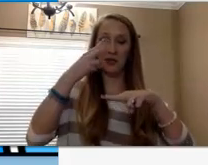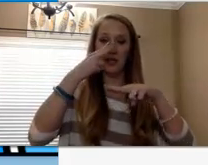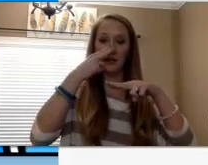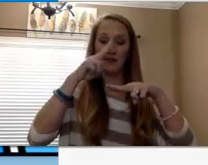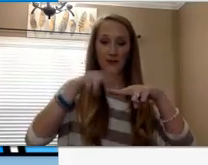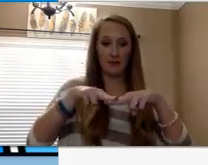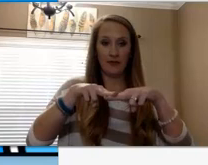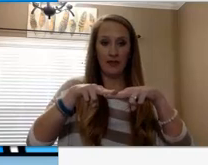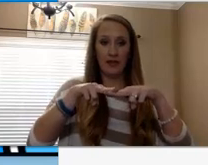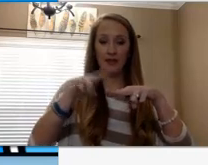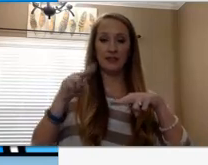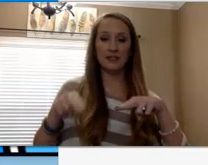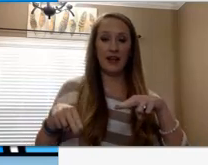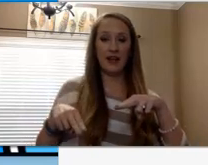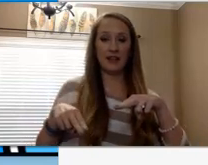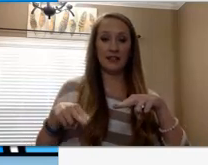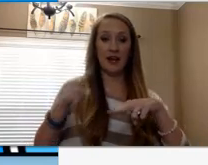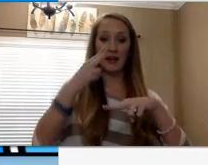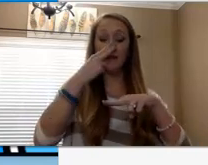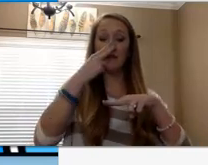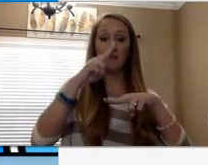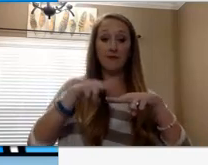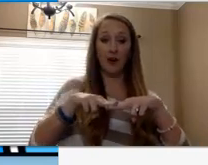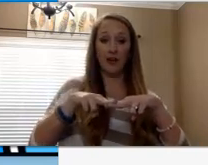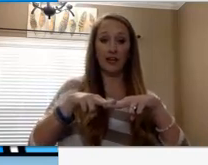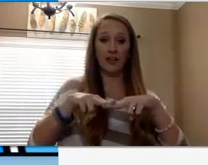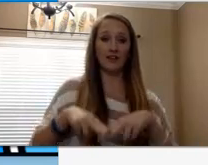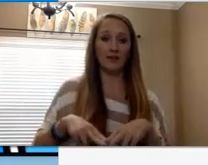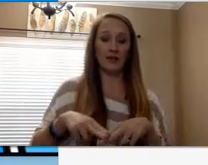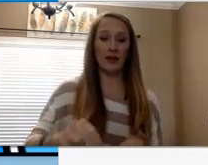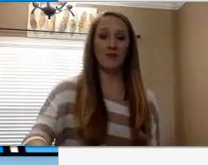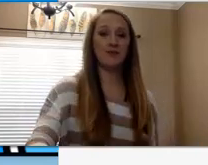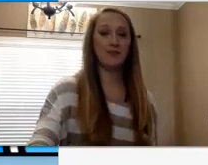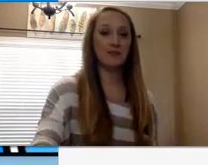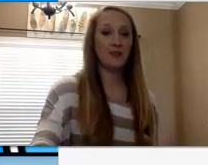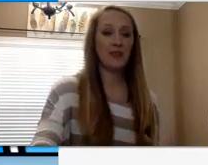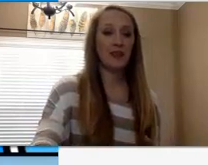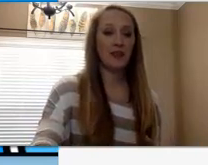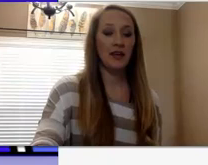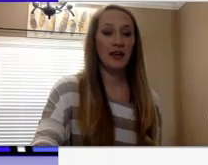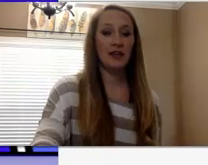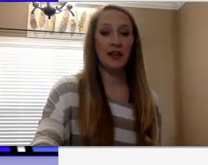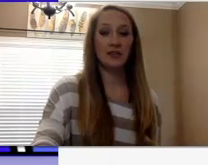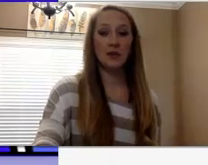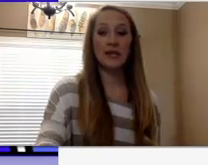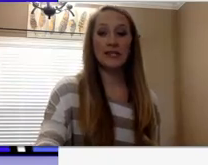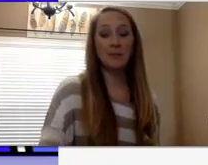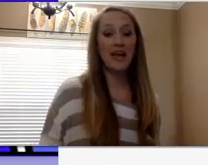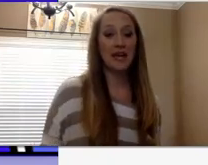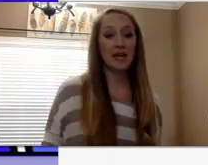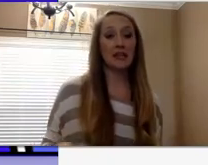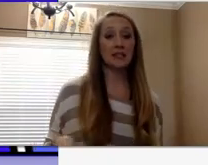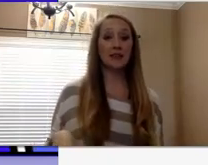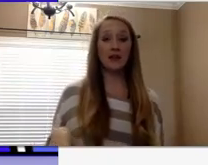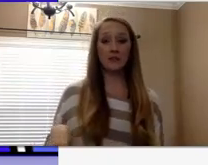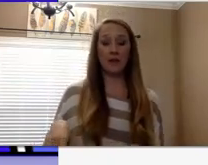that with me. And let's say it and sign it. Fun. Okay. And the next one is